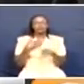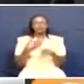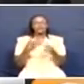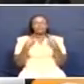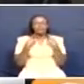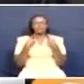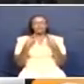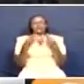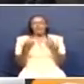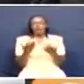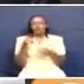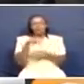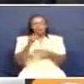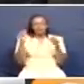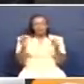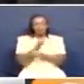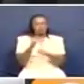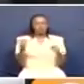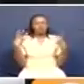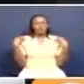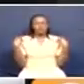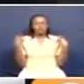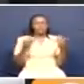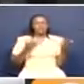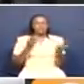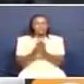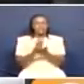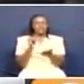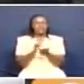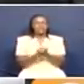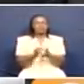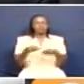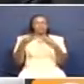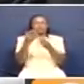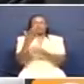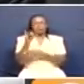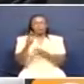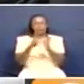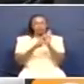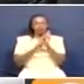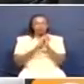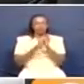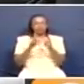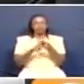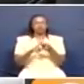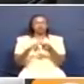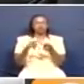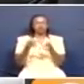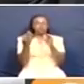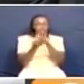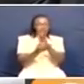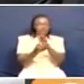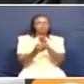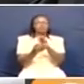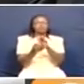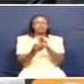that they will not be able to exercise a right that is conferred by the rules to file a rejoinder. And